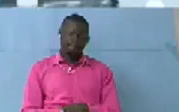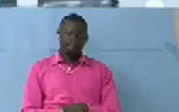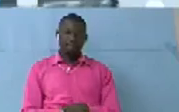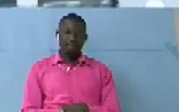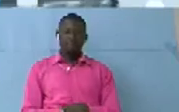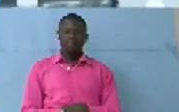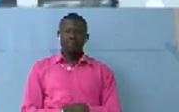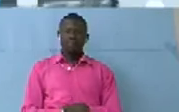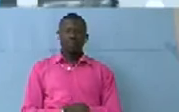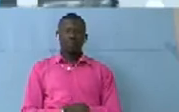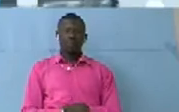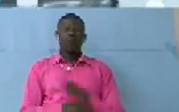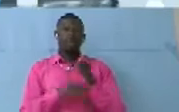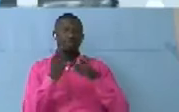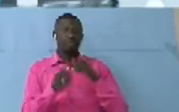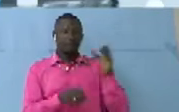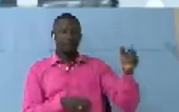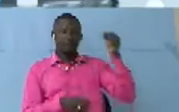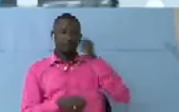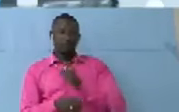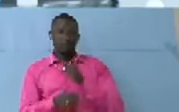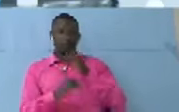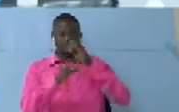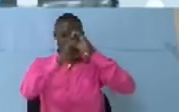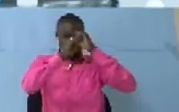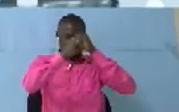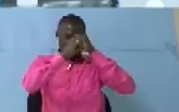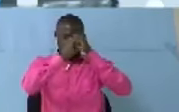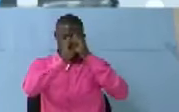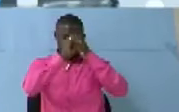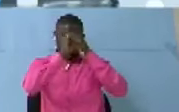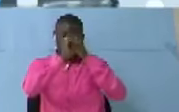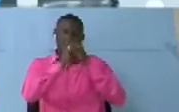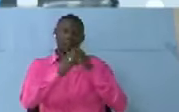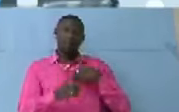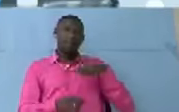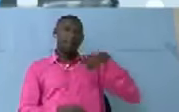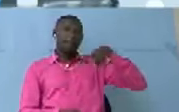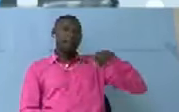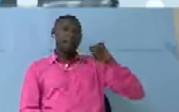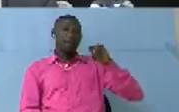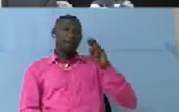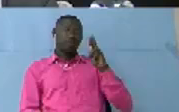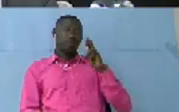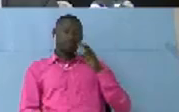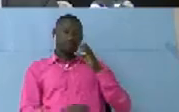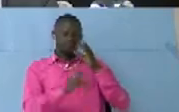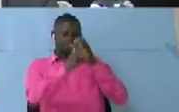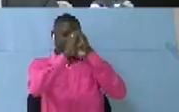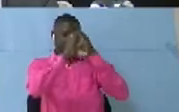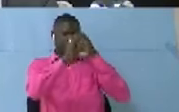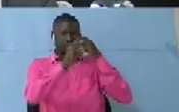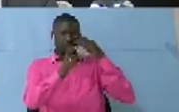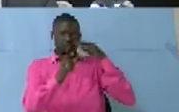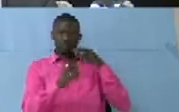So a camera not PIU. They brought in a camera at the PIU. Abalorim Molkam. And he was standing over us.